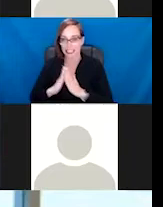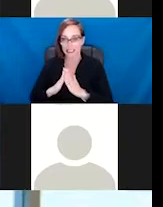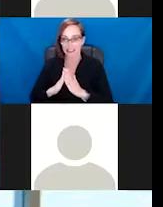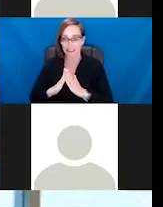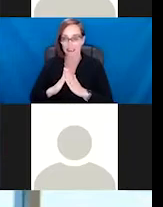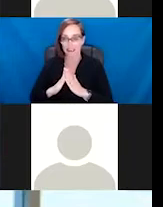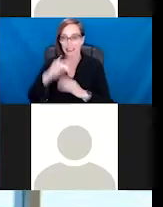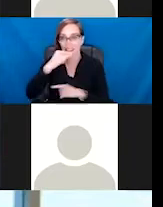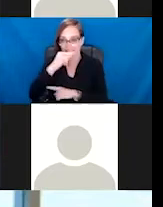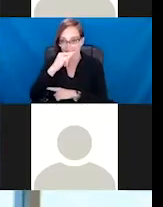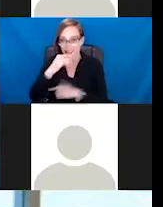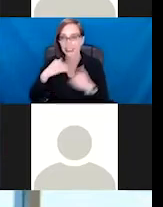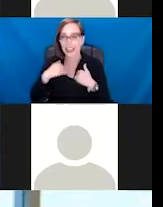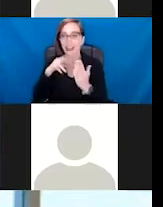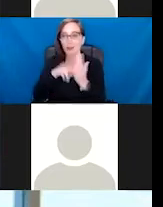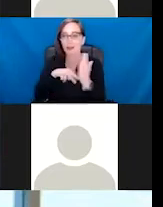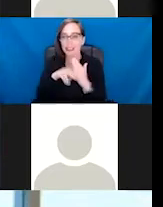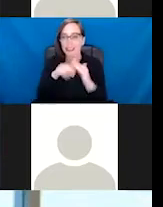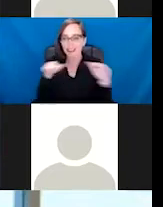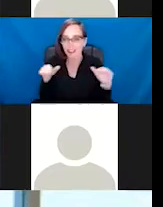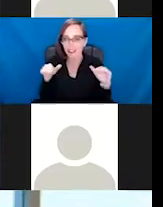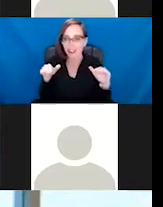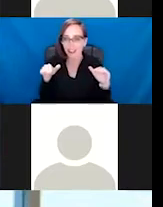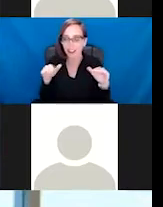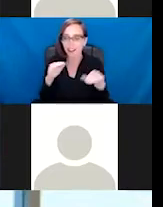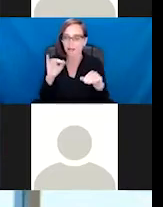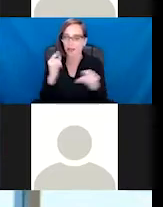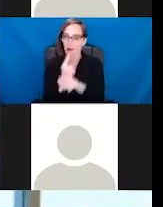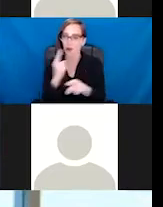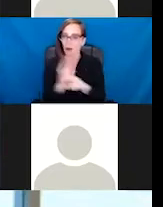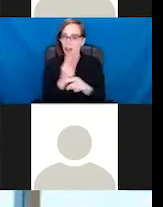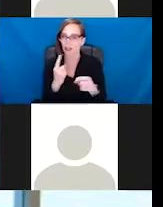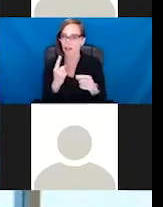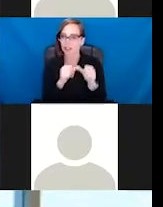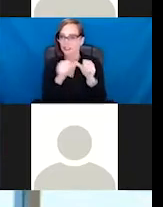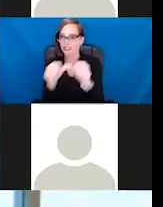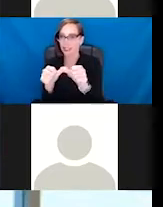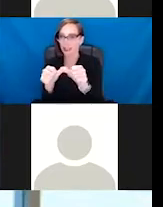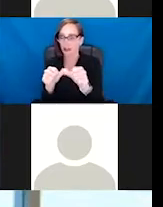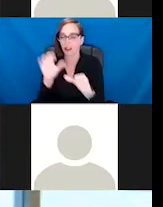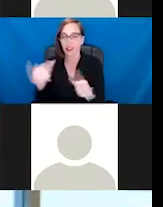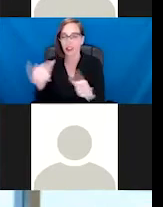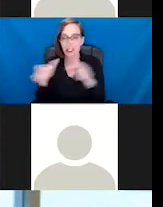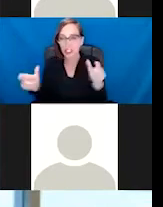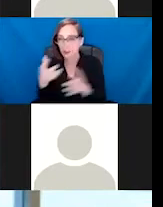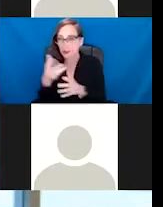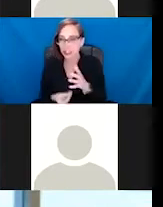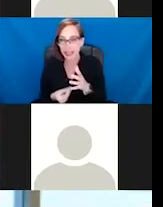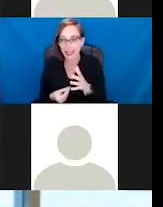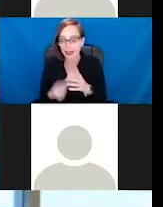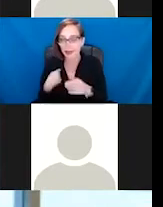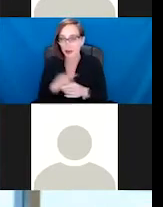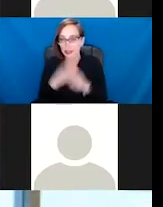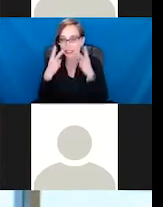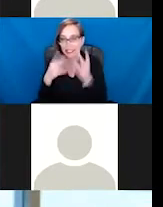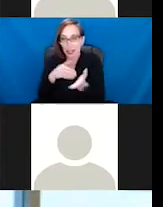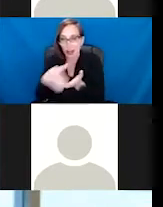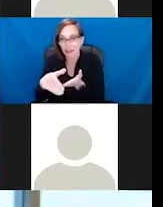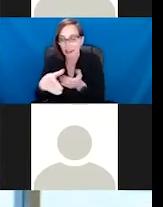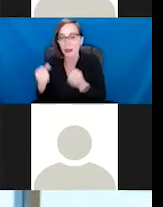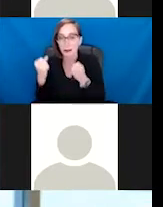a reading level that was sustainable. That was the biggest gap that we saw. And so, the corporations